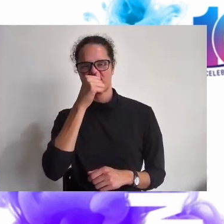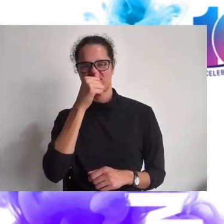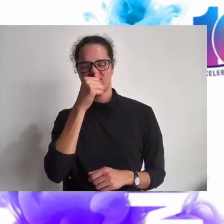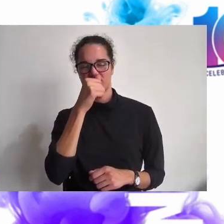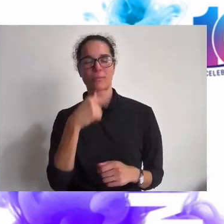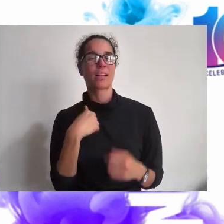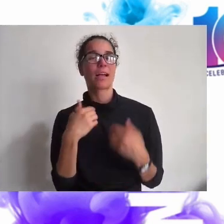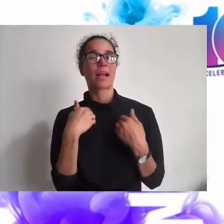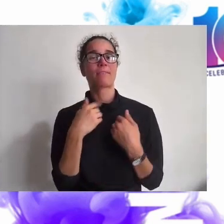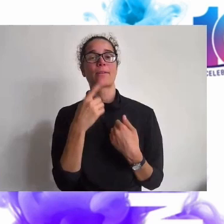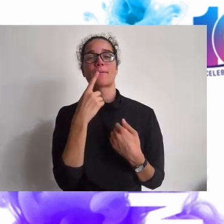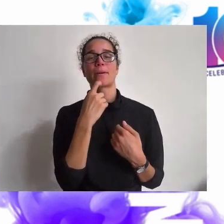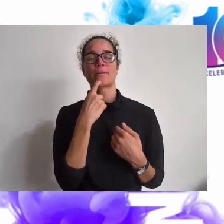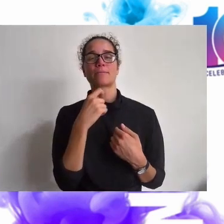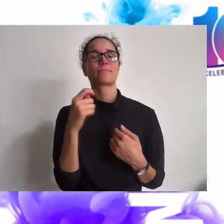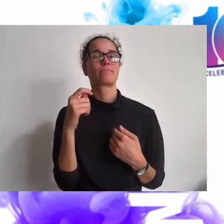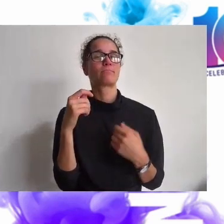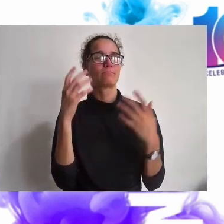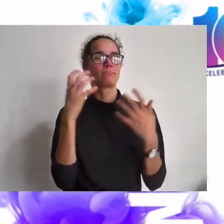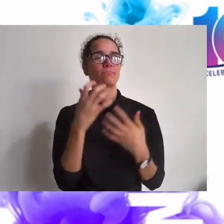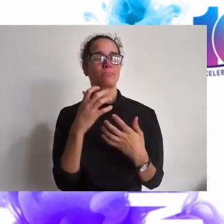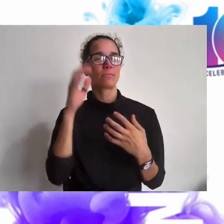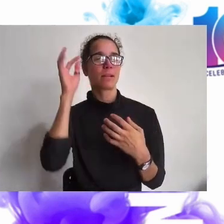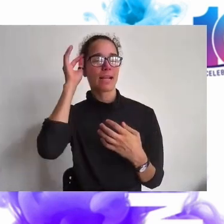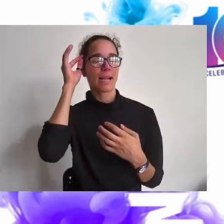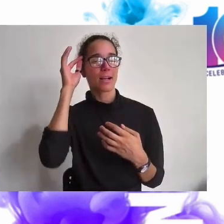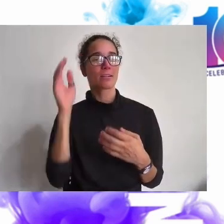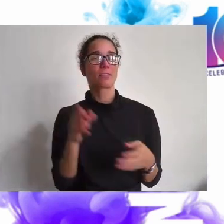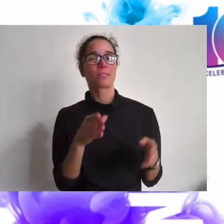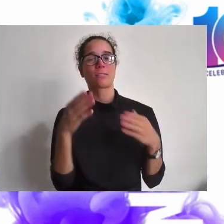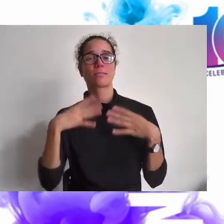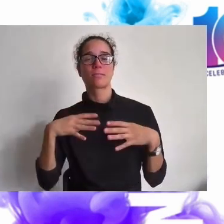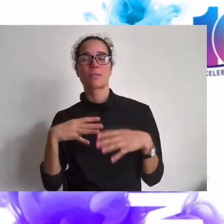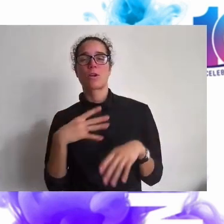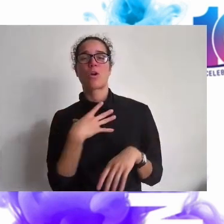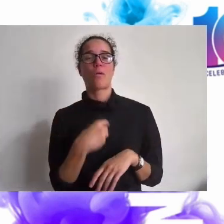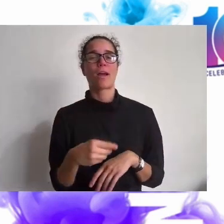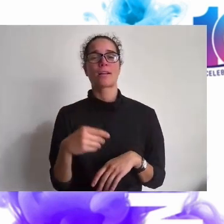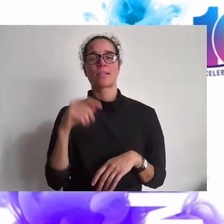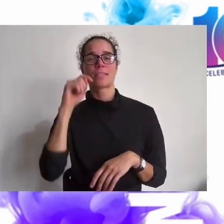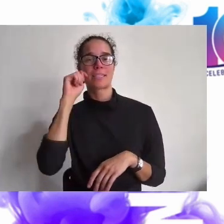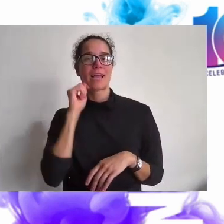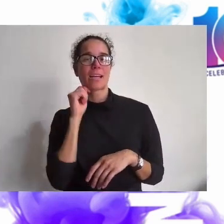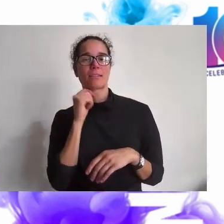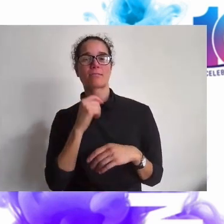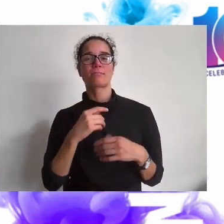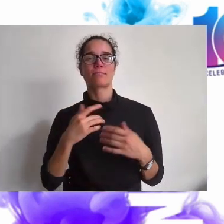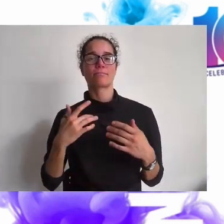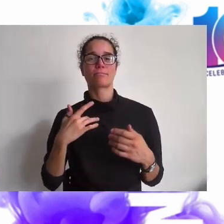wearing a white and tan patterned shirt, as well as